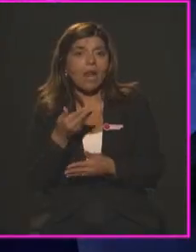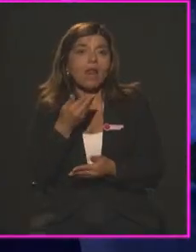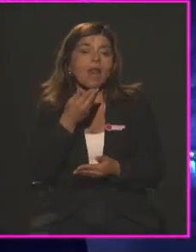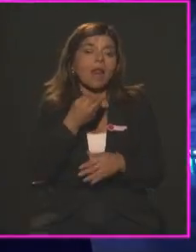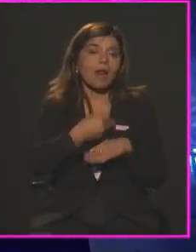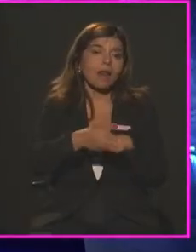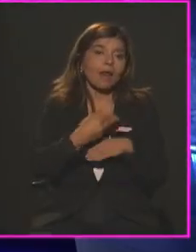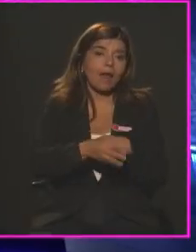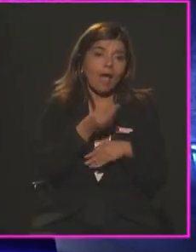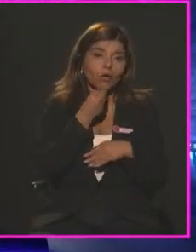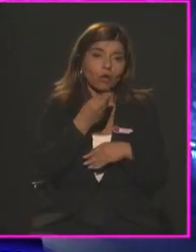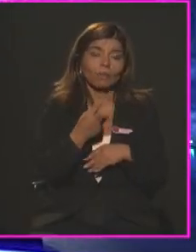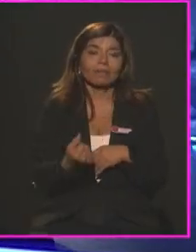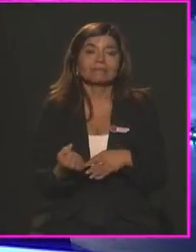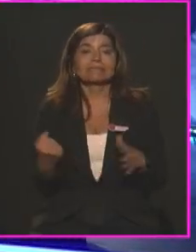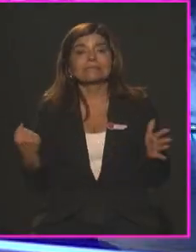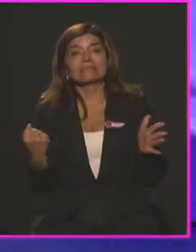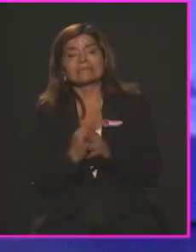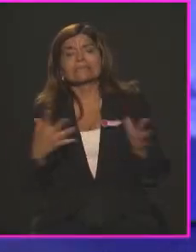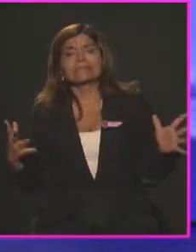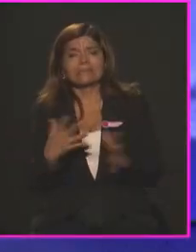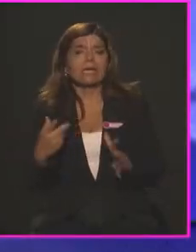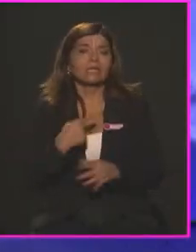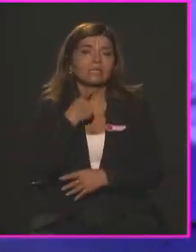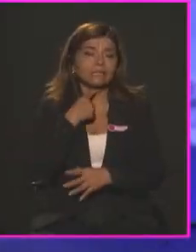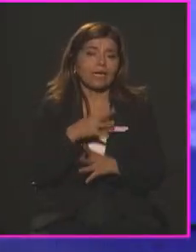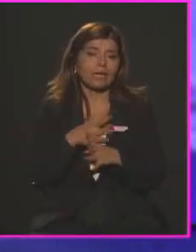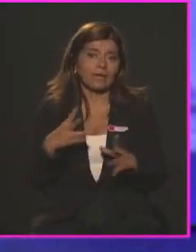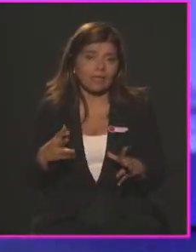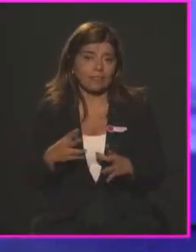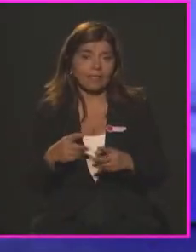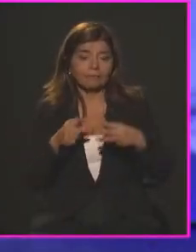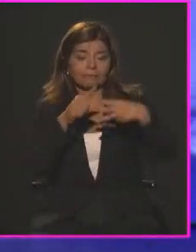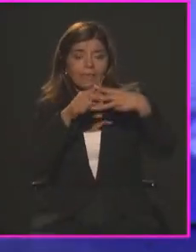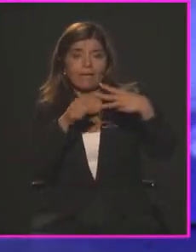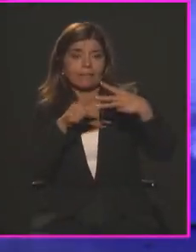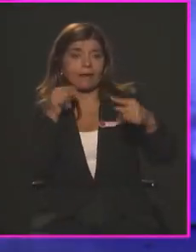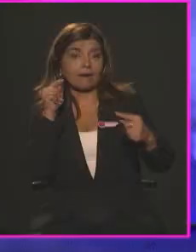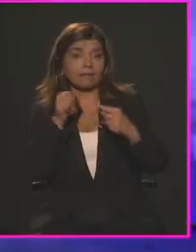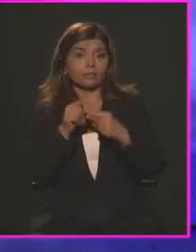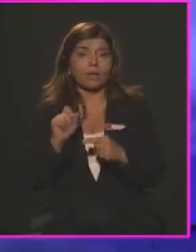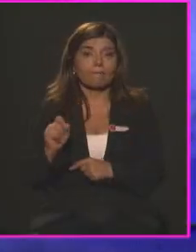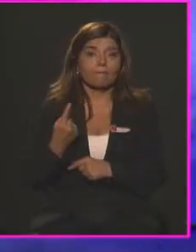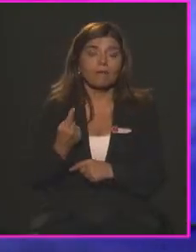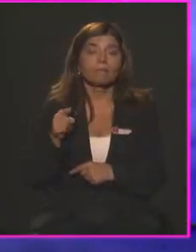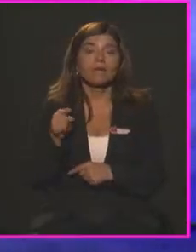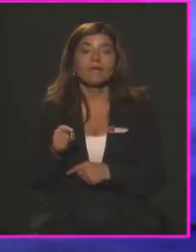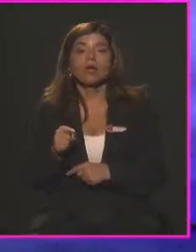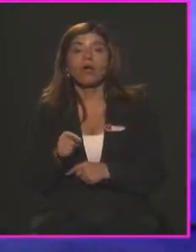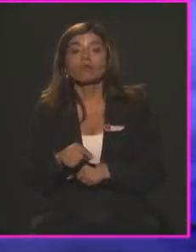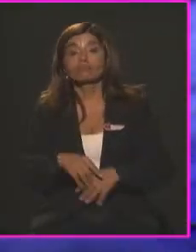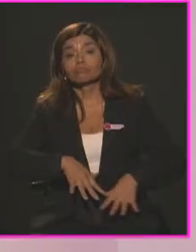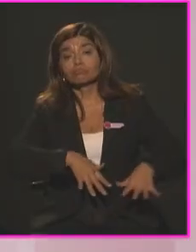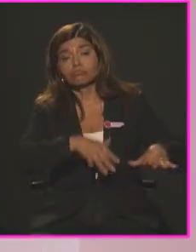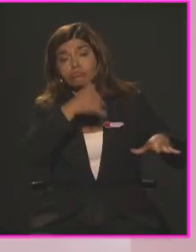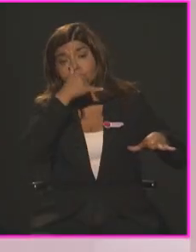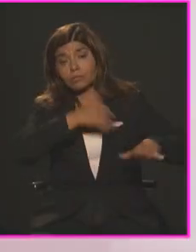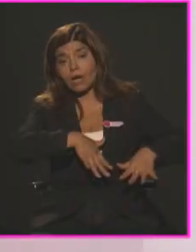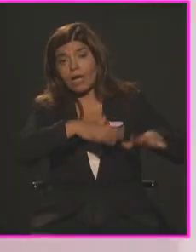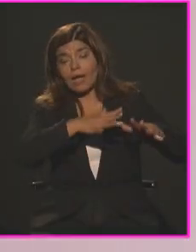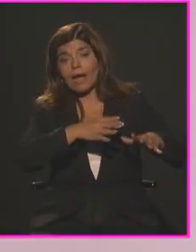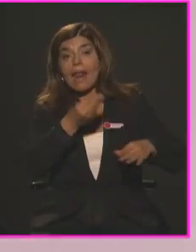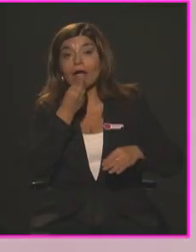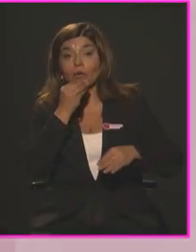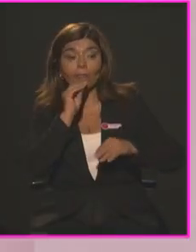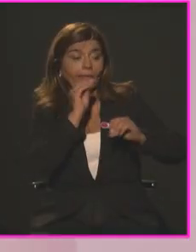impact. There are really 3 reasons. First, landfills. When food goes to the landfill, it rots, it